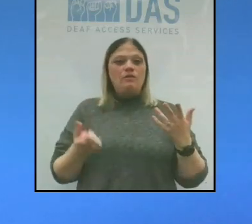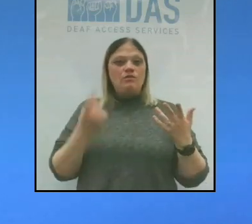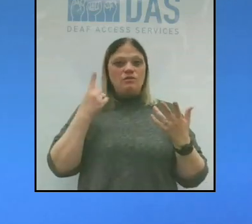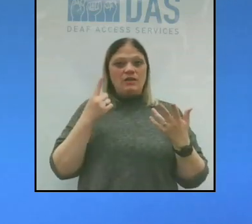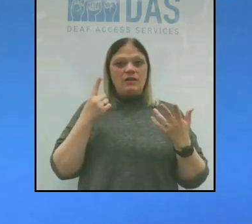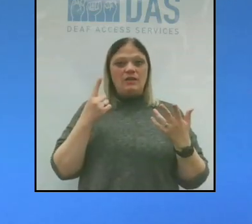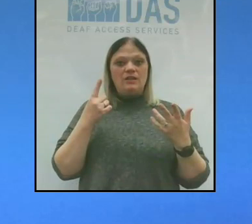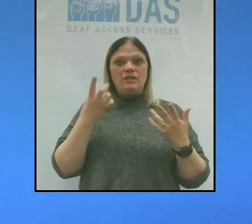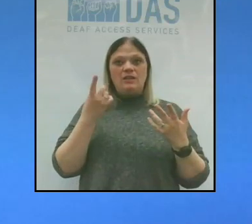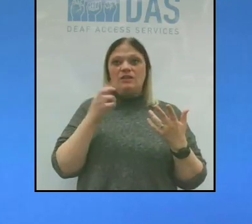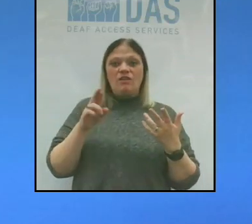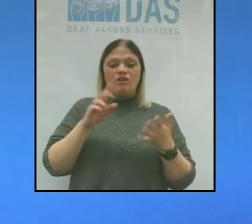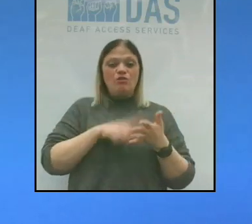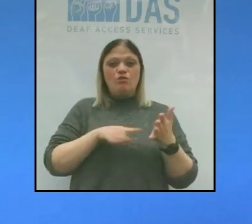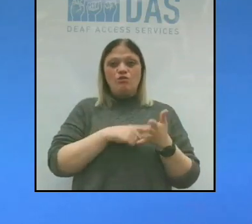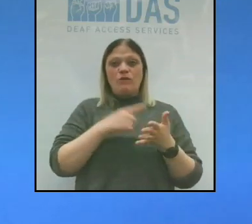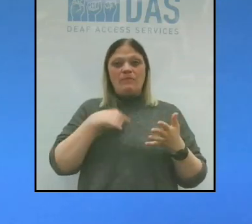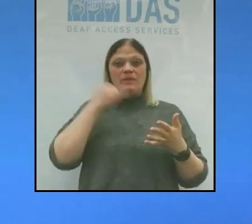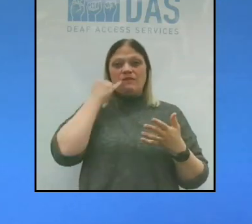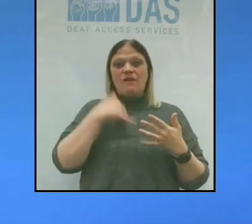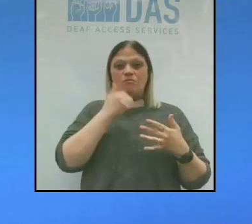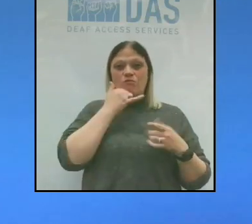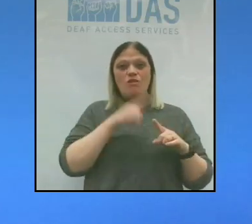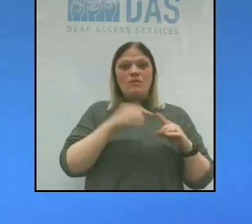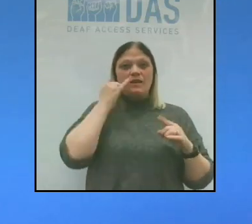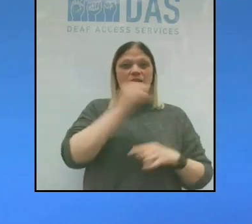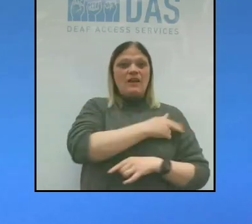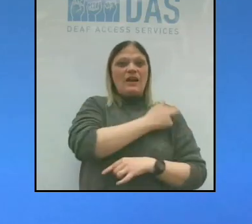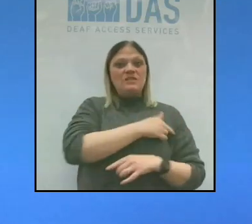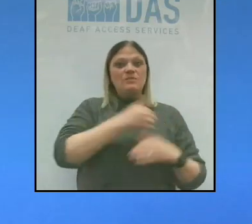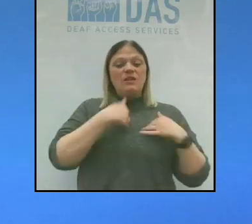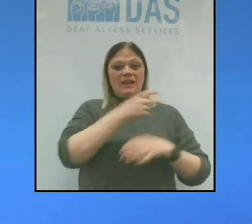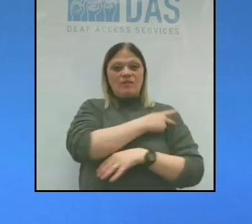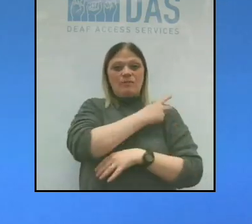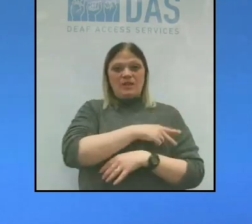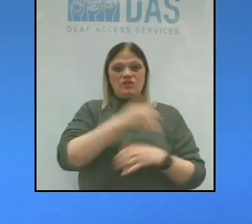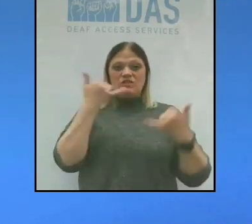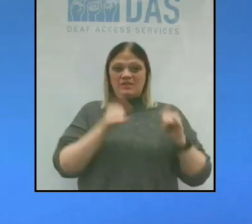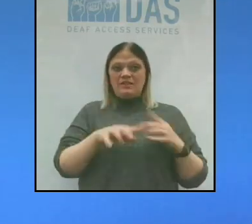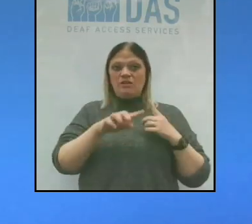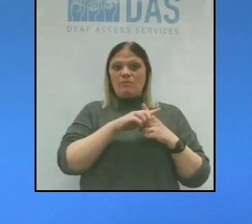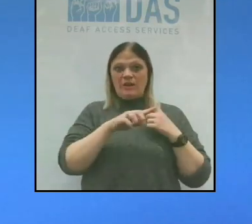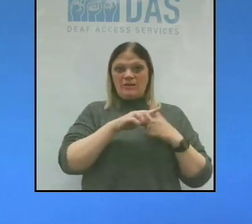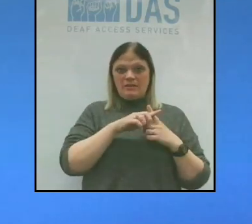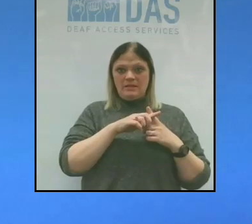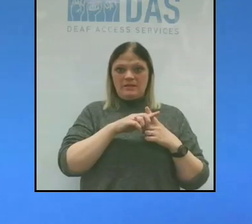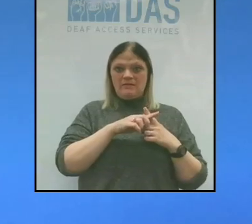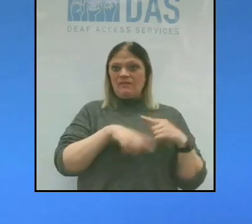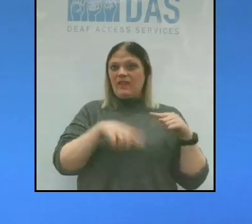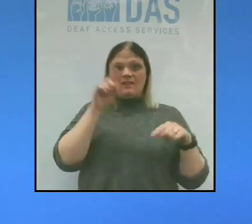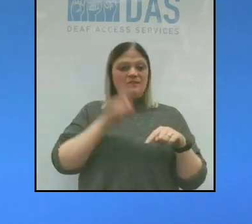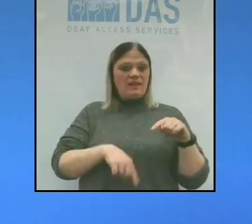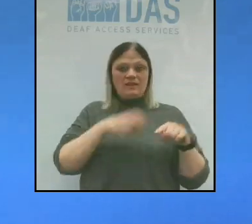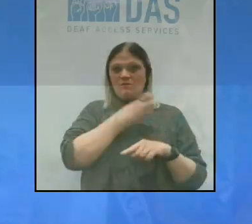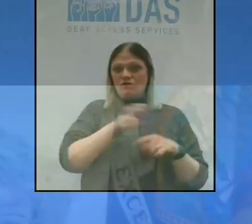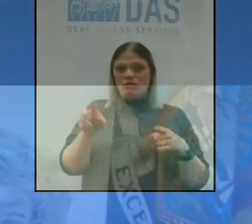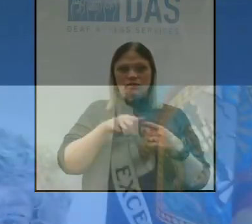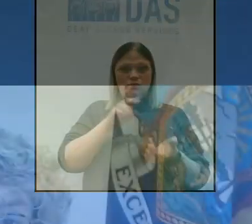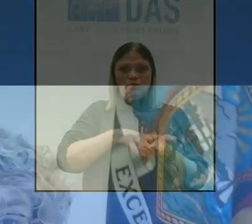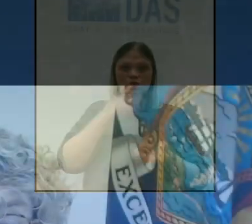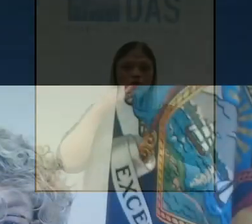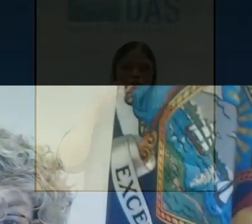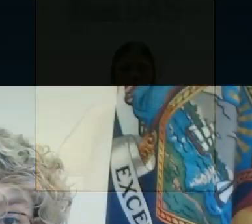Dr. Burstein, please correct me if I'm wrong, but if a hospital has a patient and they're still COVID-19 positive, they cannot be released to a nursing home.